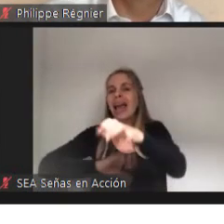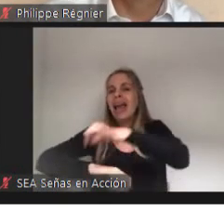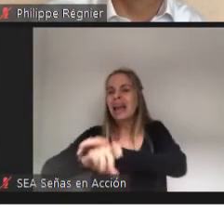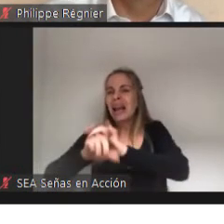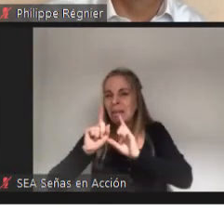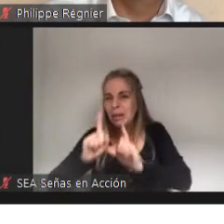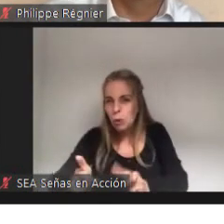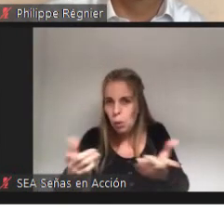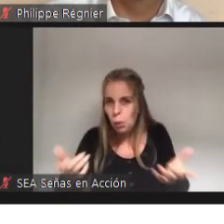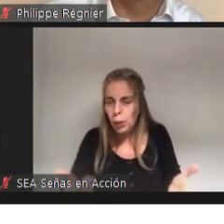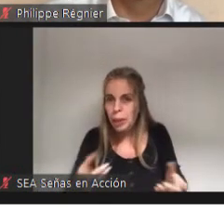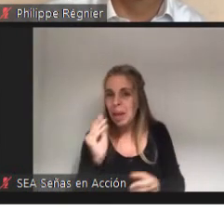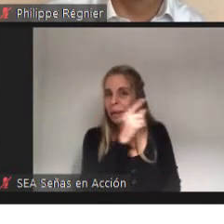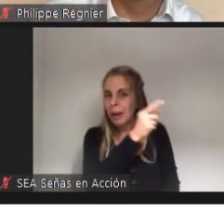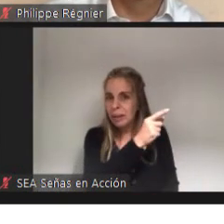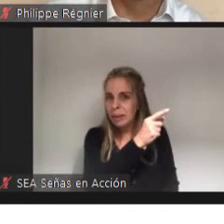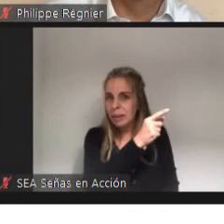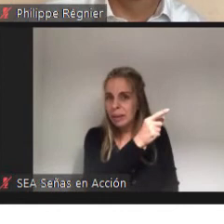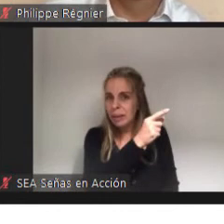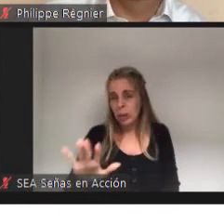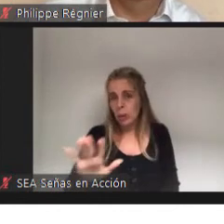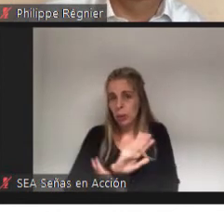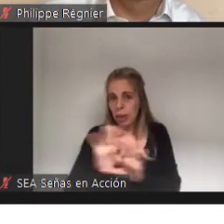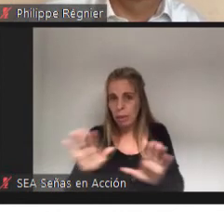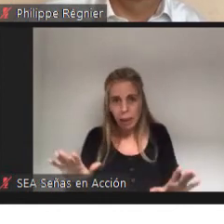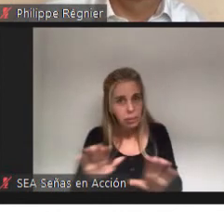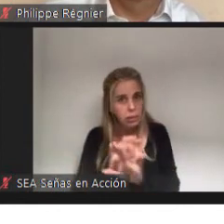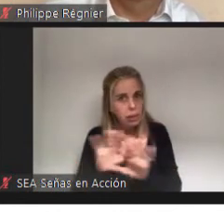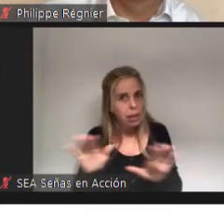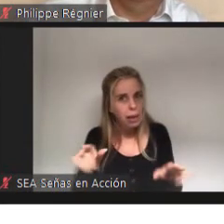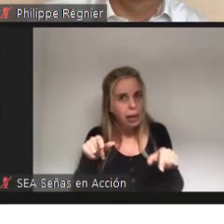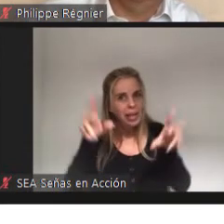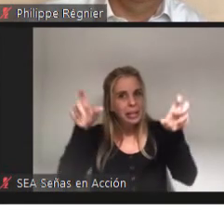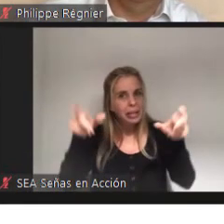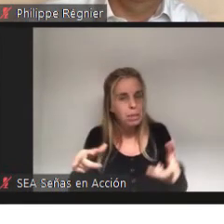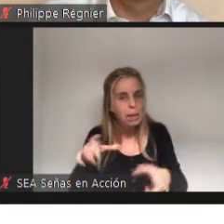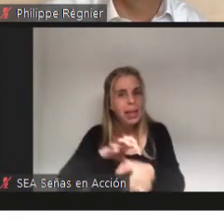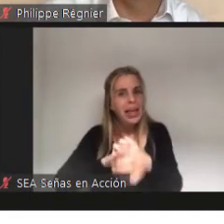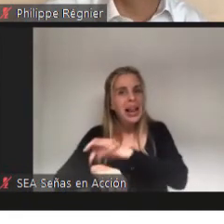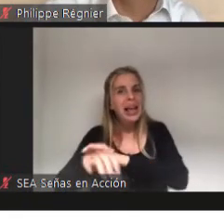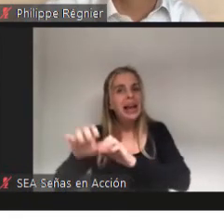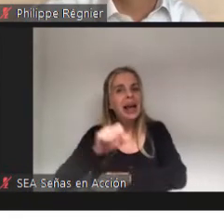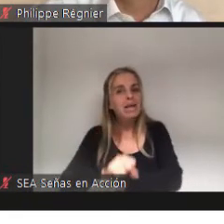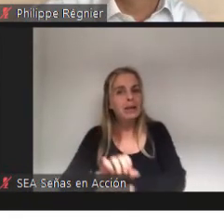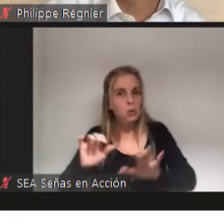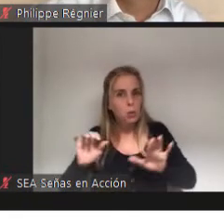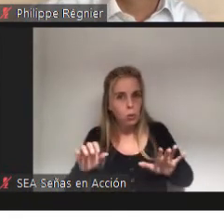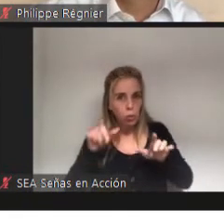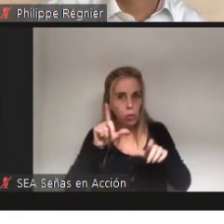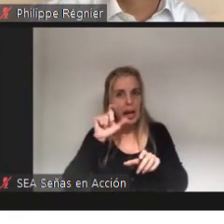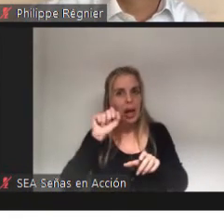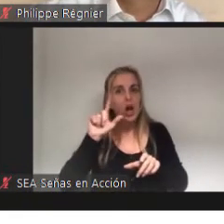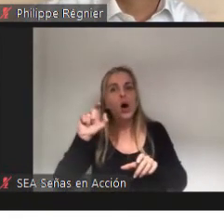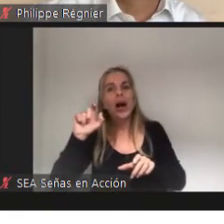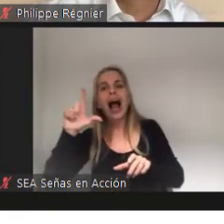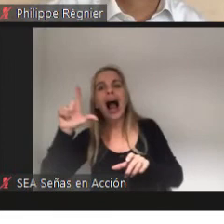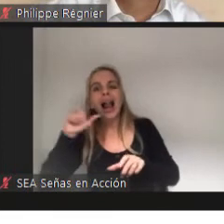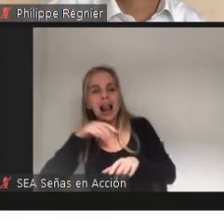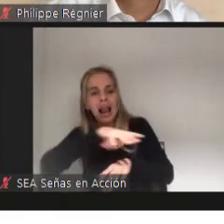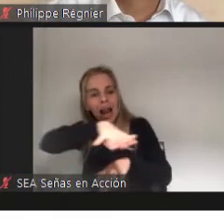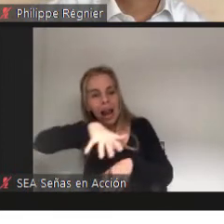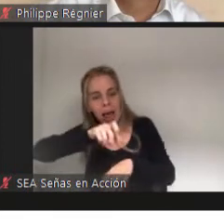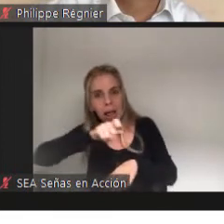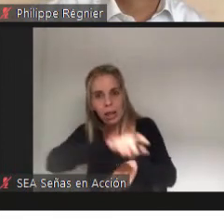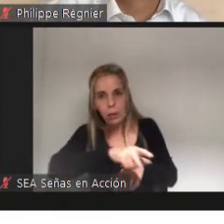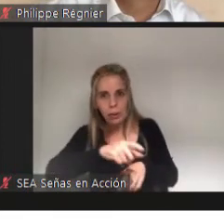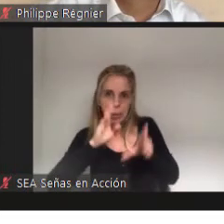this day and age." That's what I meant by that. I meant to that